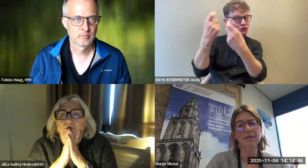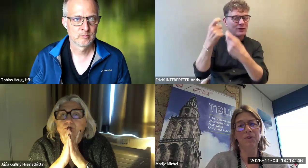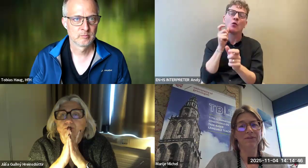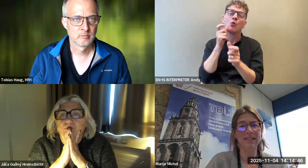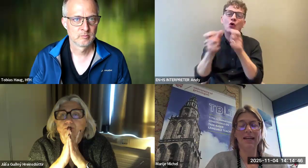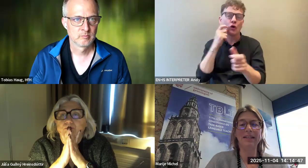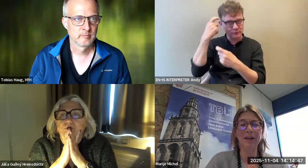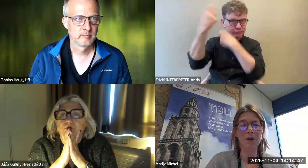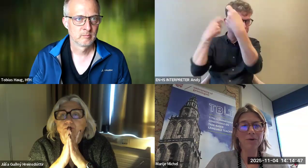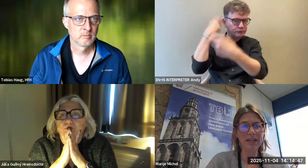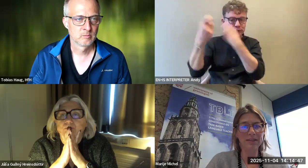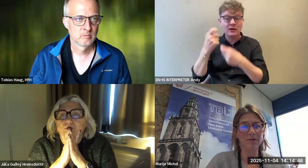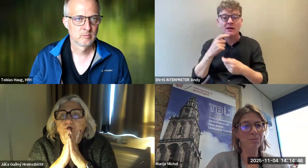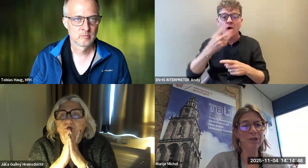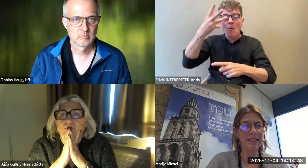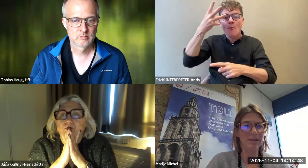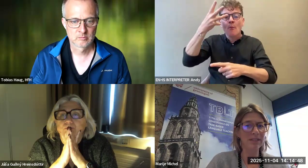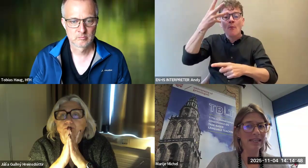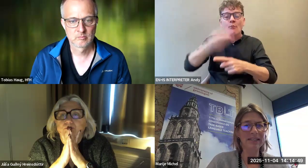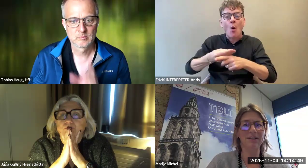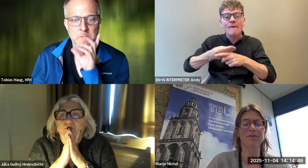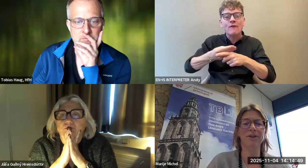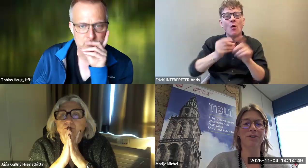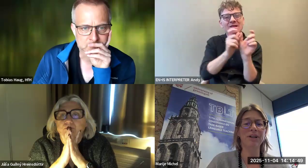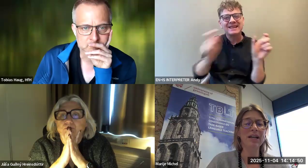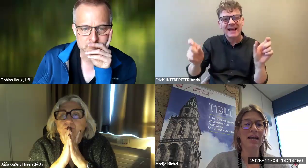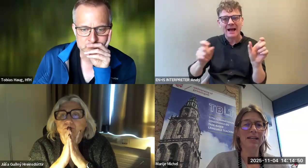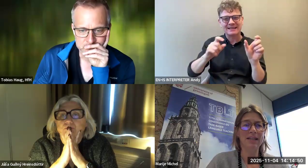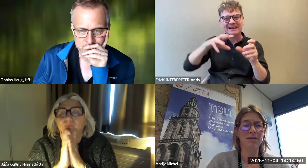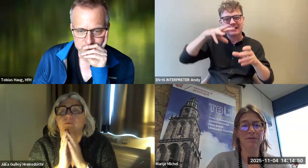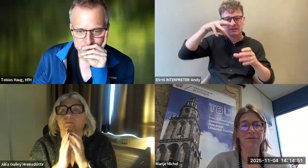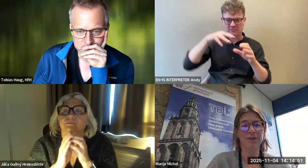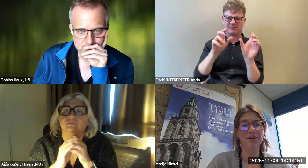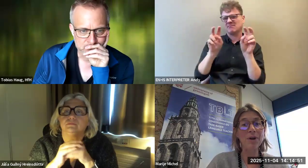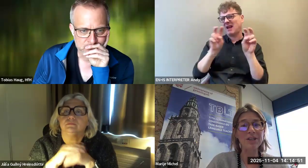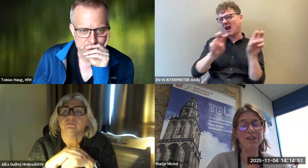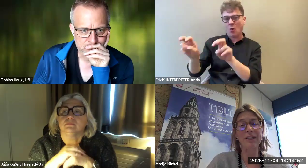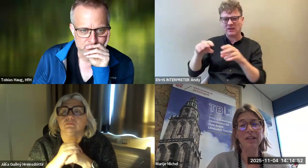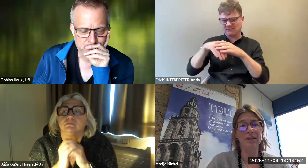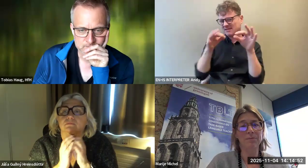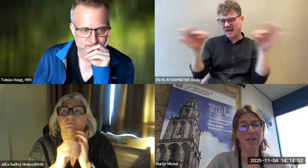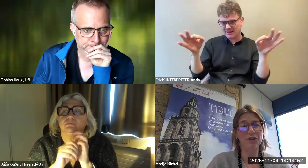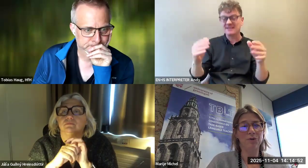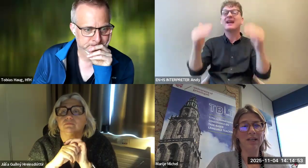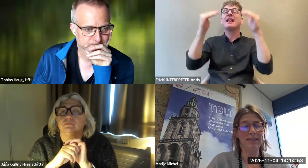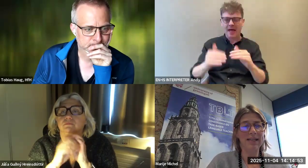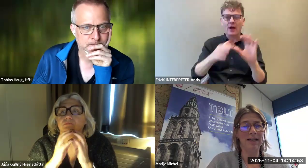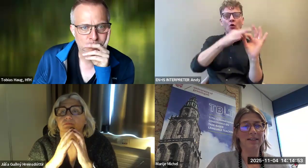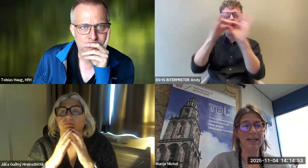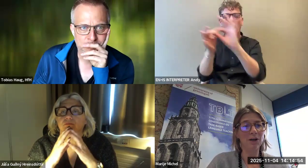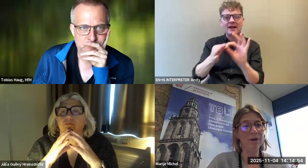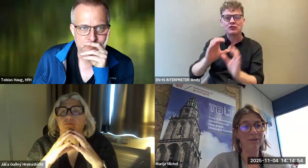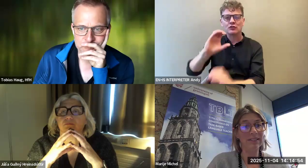words, morphosyntactic encoding, so you put it into a sentence structure, and then you look for cohesion, so make sure that